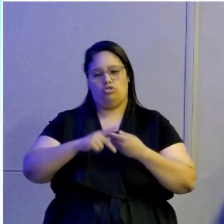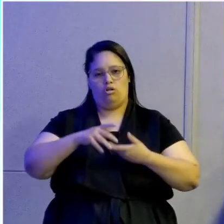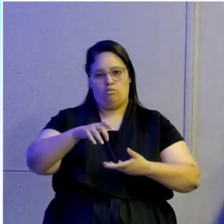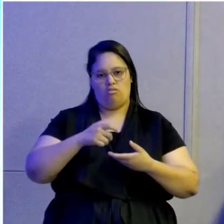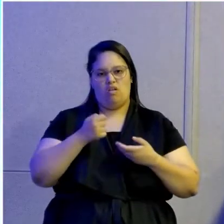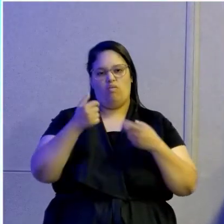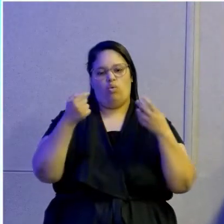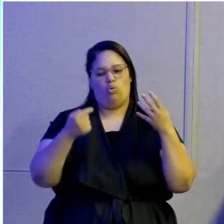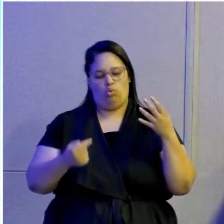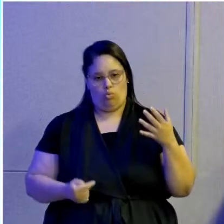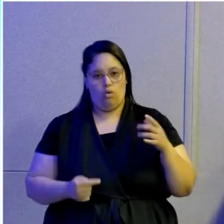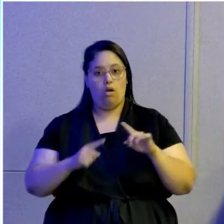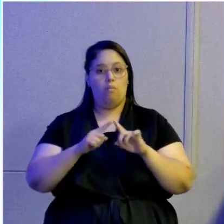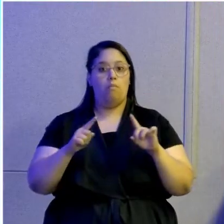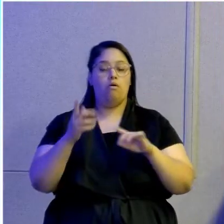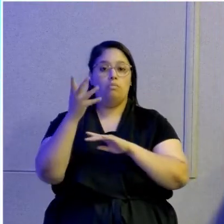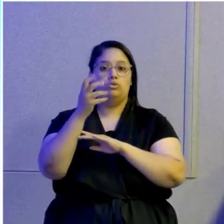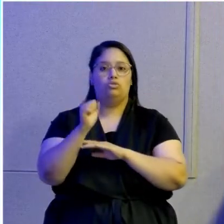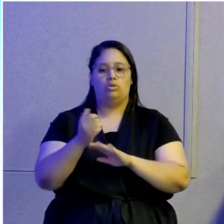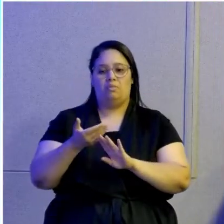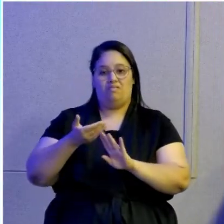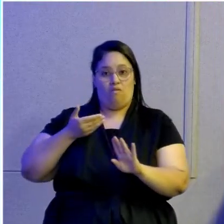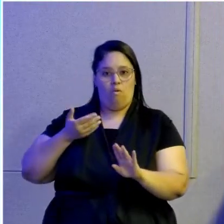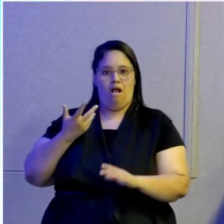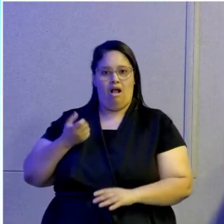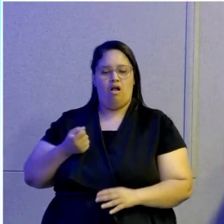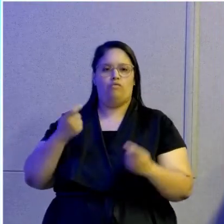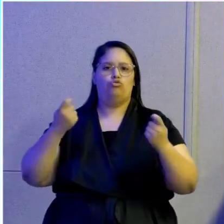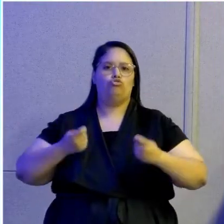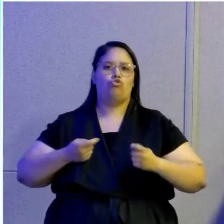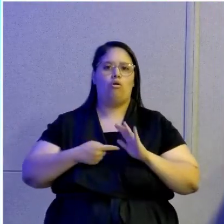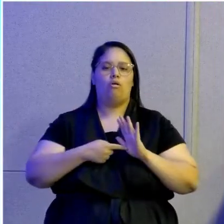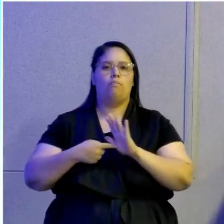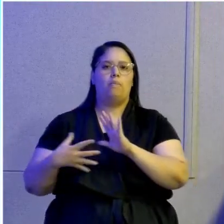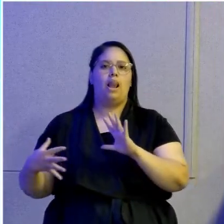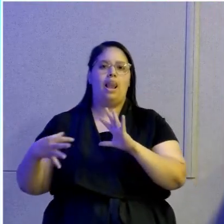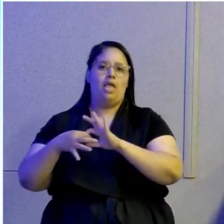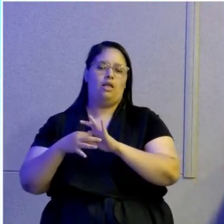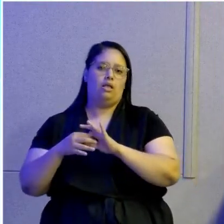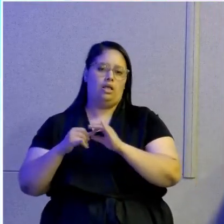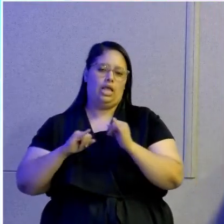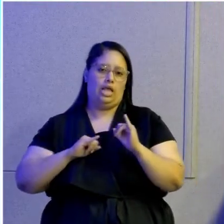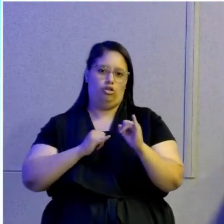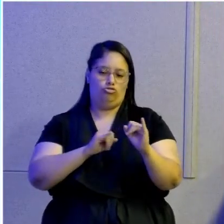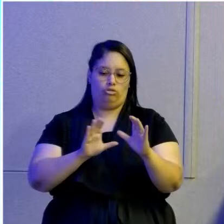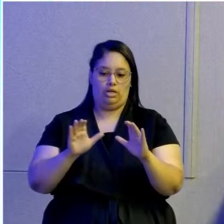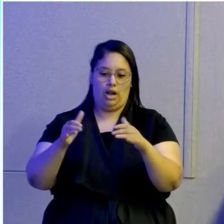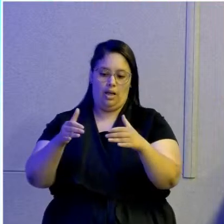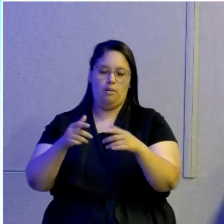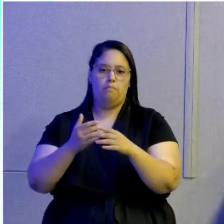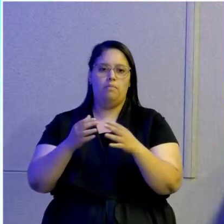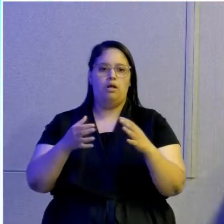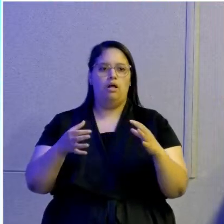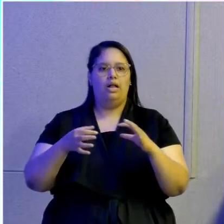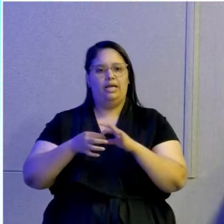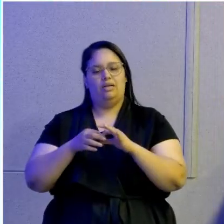Again, in the presentations before, there was a strong link to industry, the strong link of